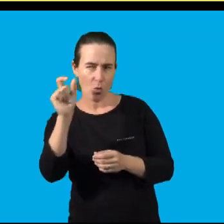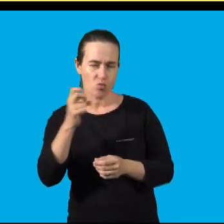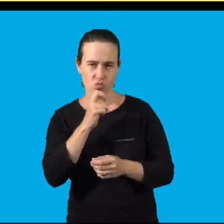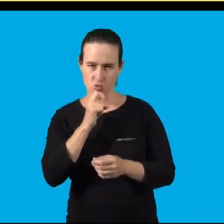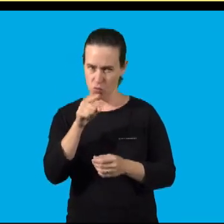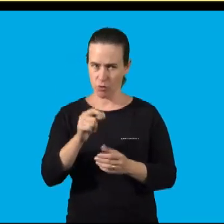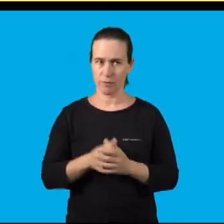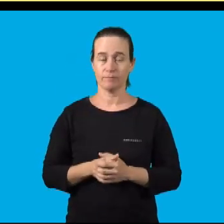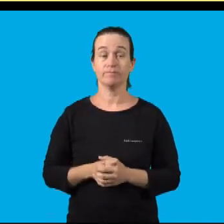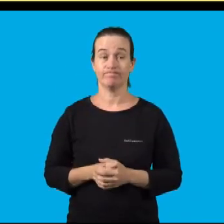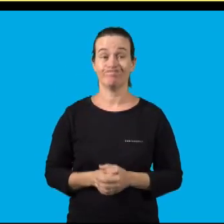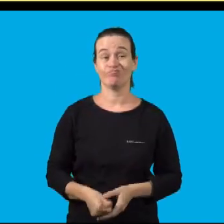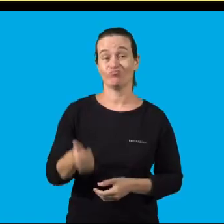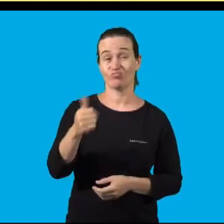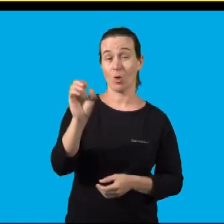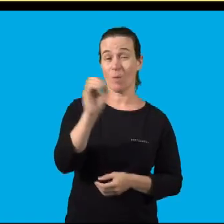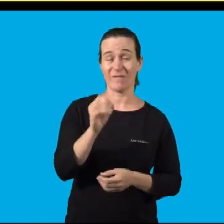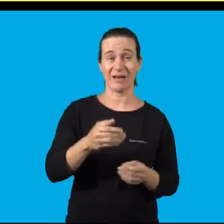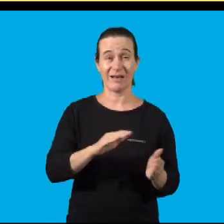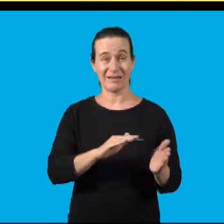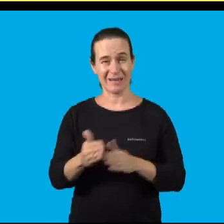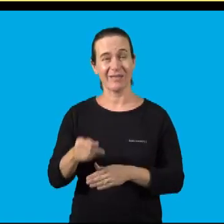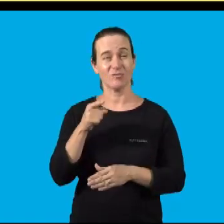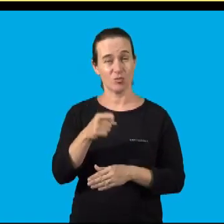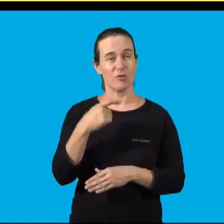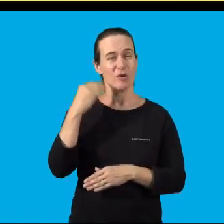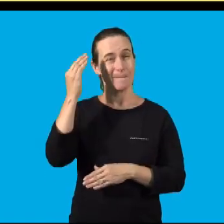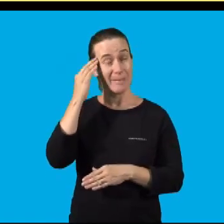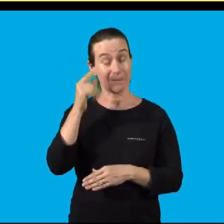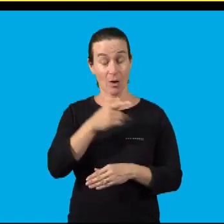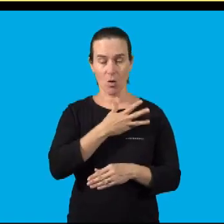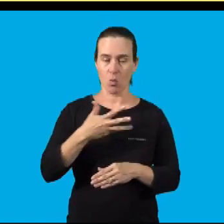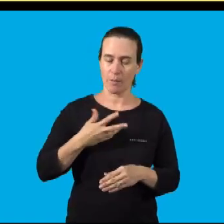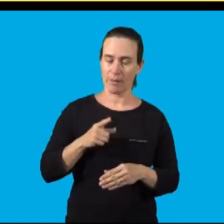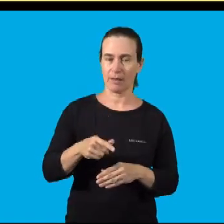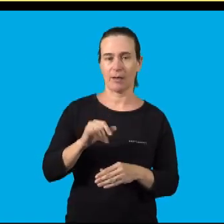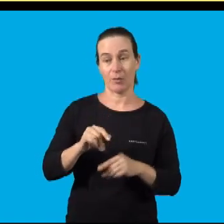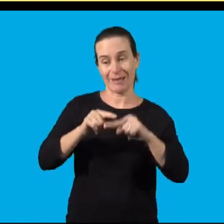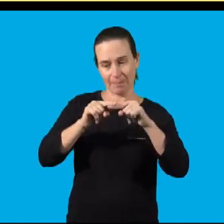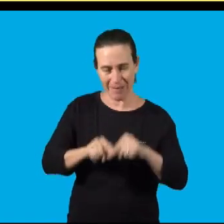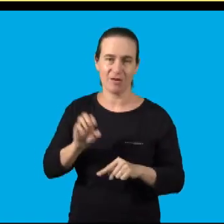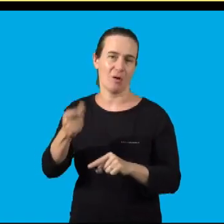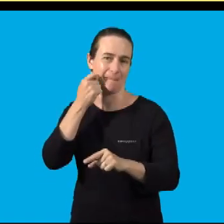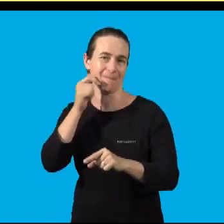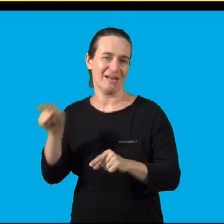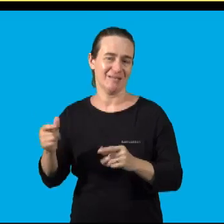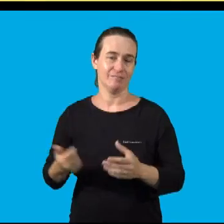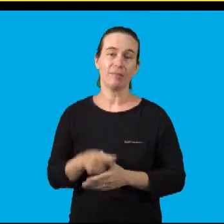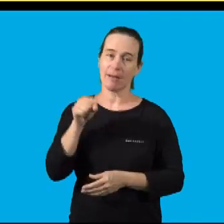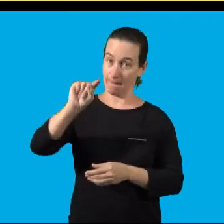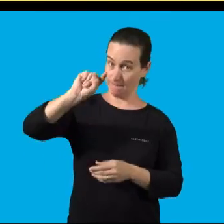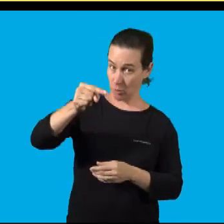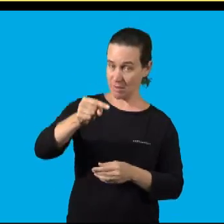question. So, Ophelia's death is a reminder of how dependent women are on men. So this